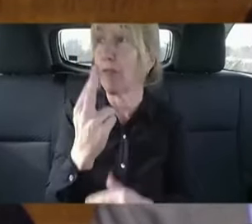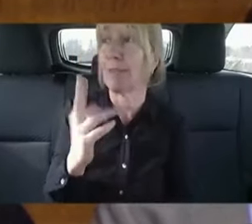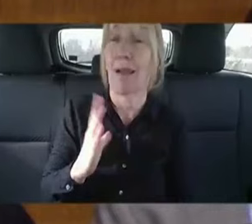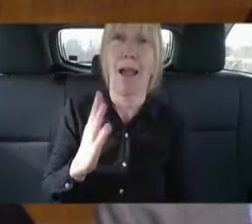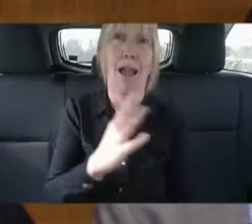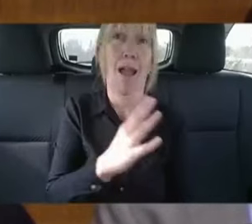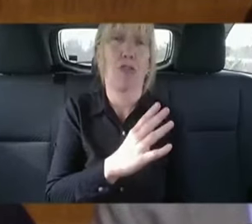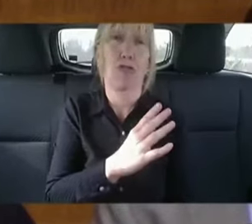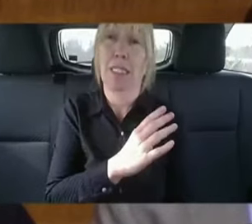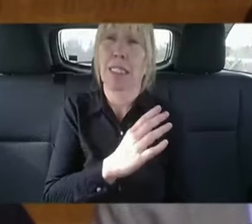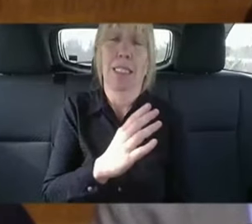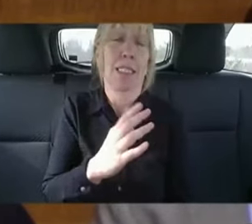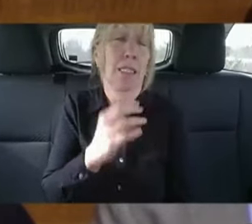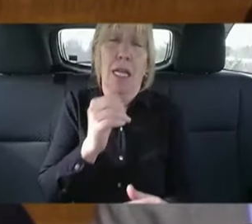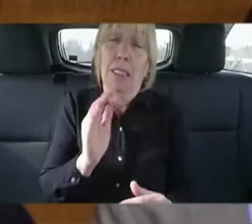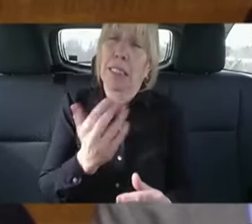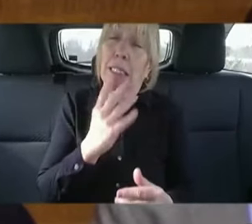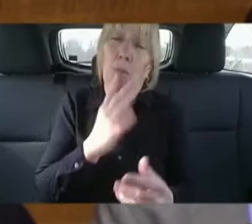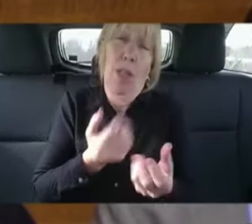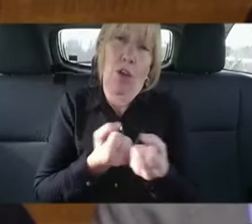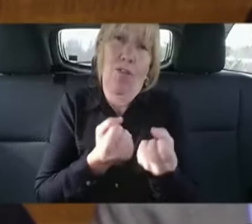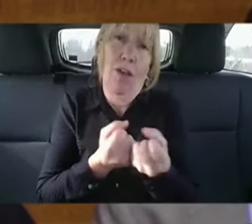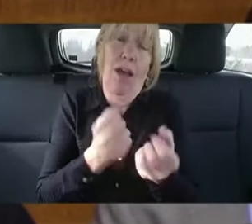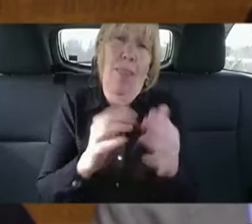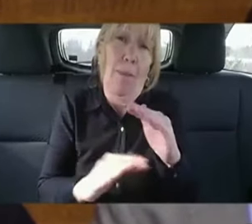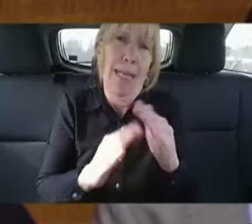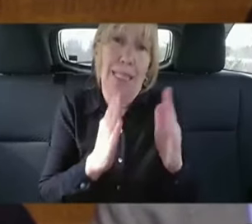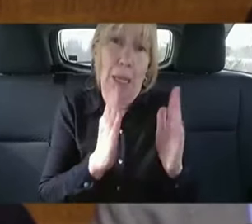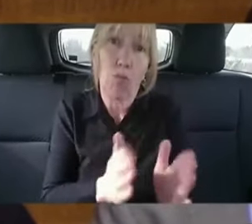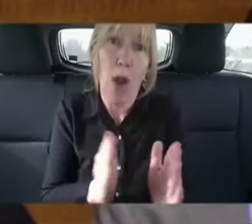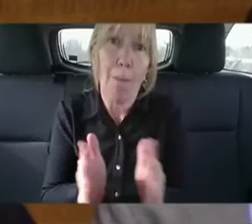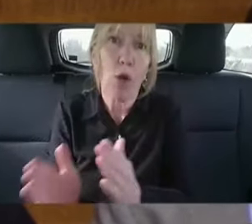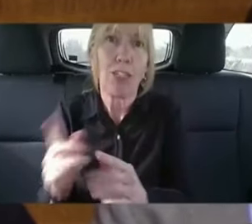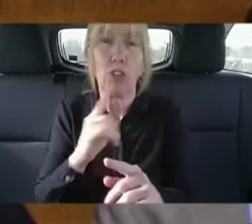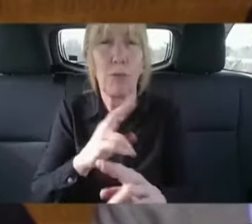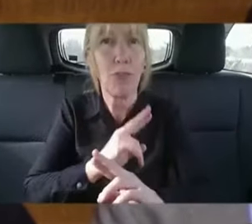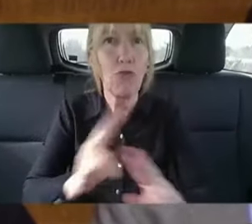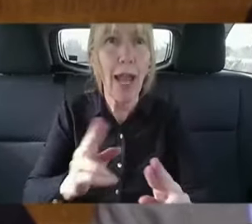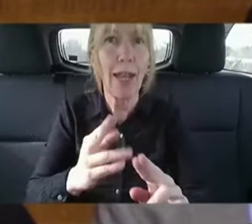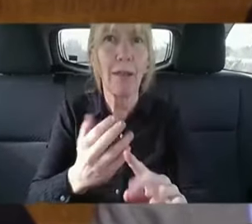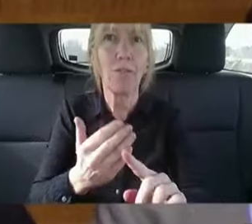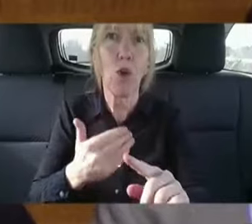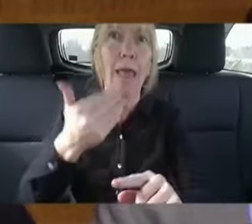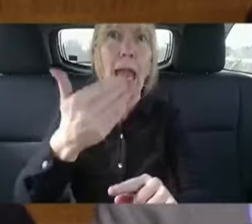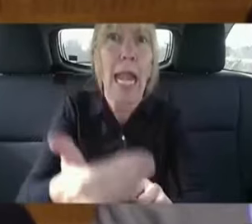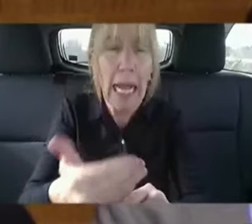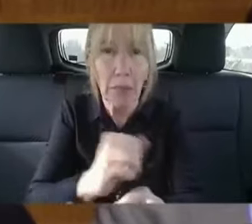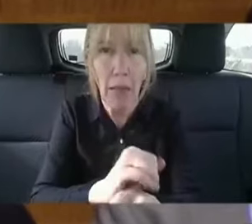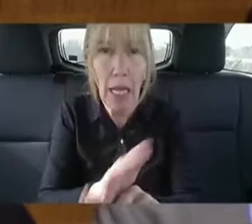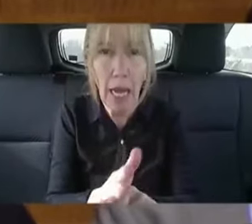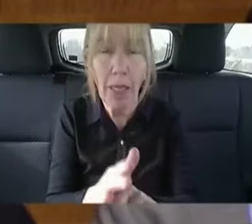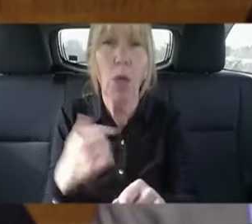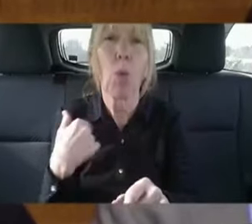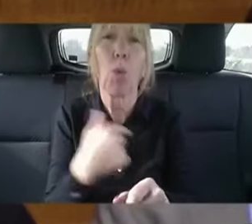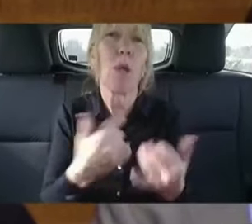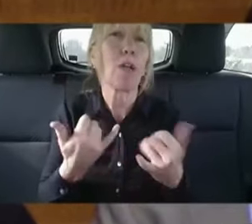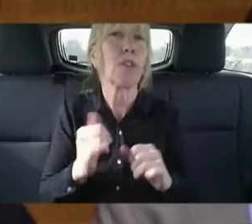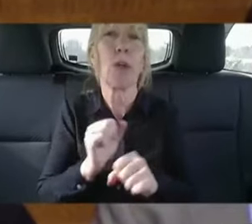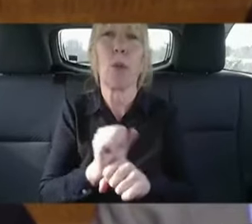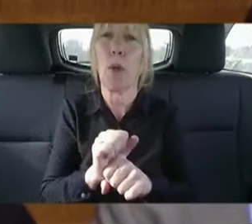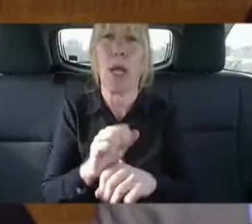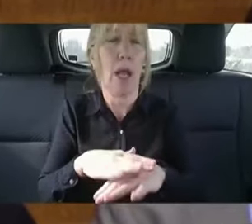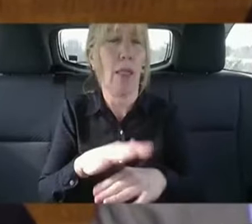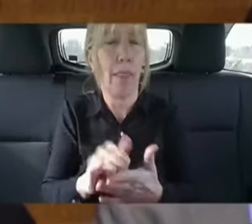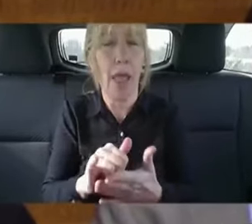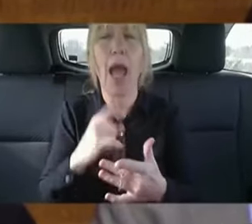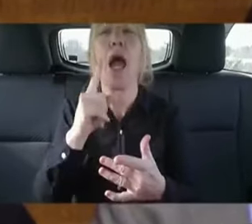fund the basic preparation to be prepared for that next pandemic, which we're still working on. Well, I do believe